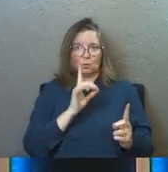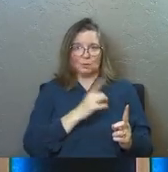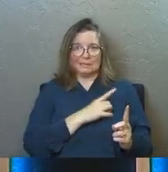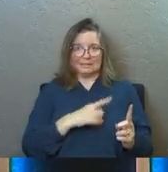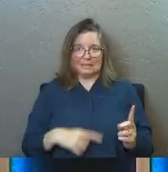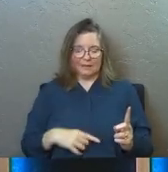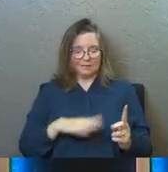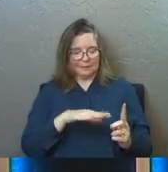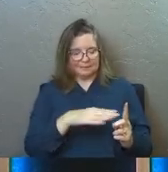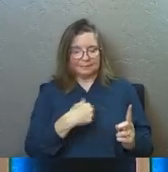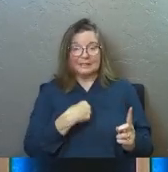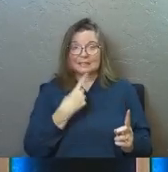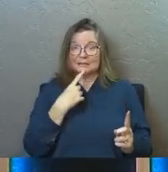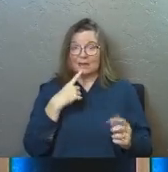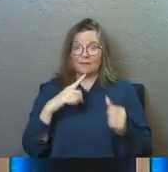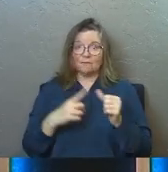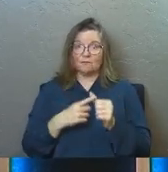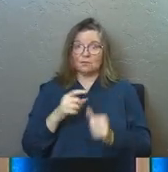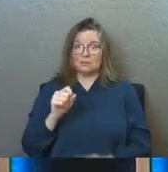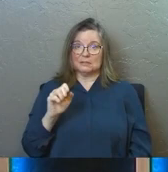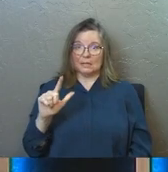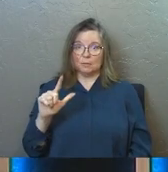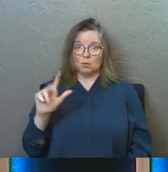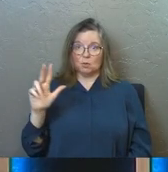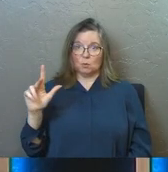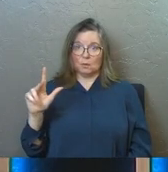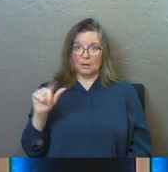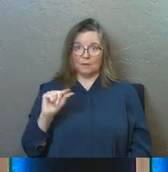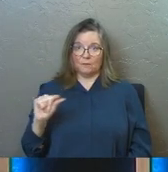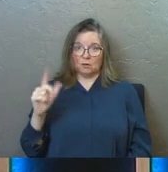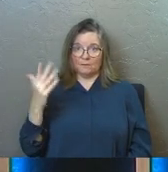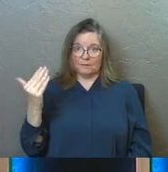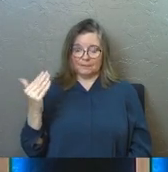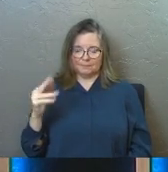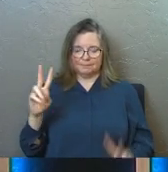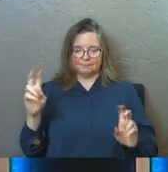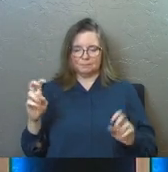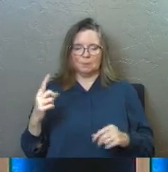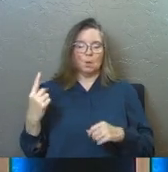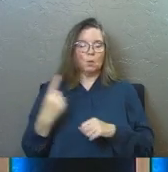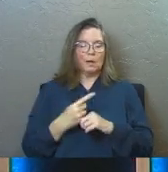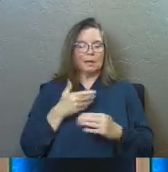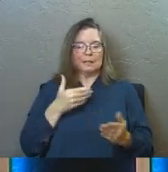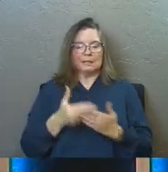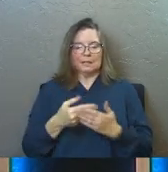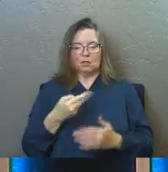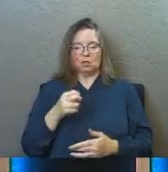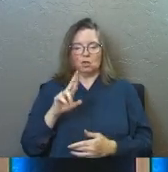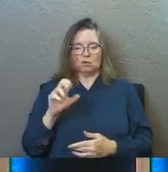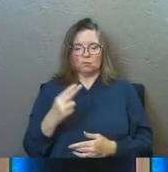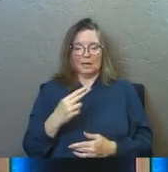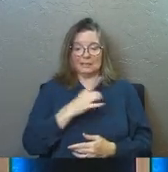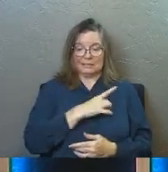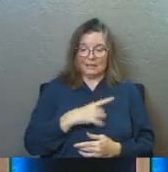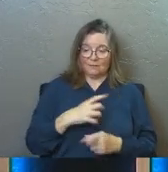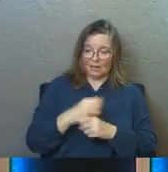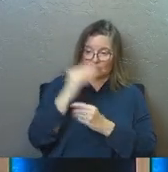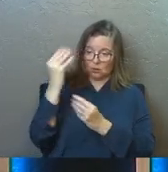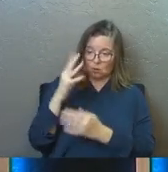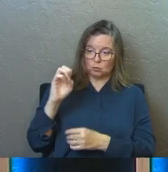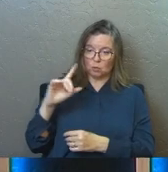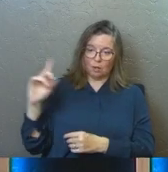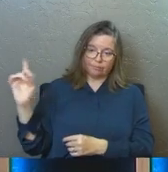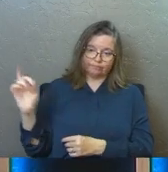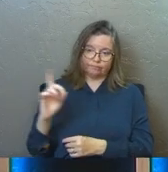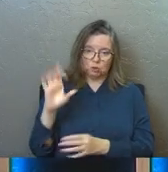this weak moment. And here's what he says. This is 1 Samuel 23, verse 15. One day near Horesh, David received the news that Saul was on the